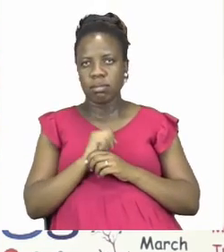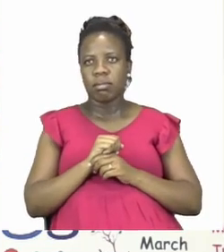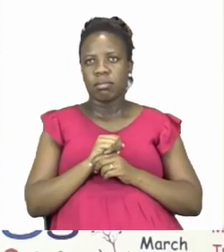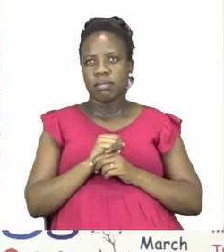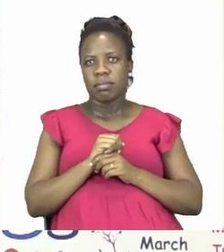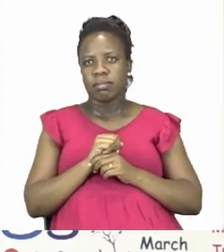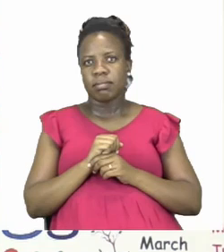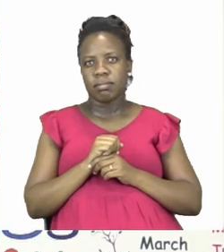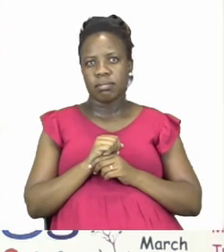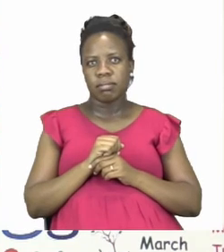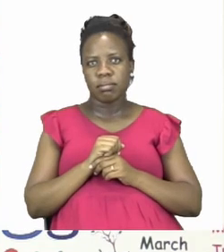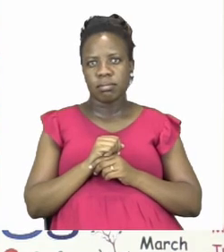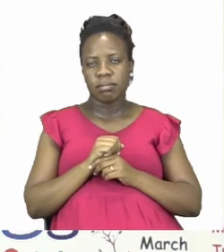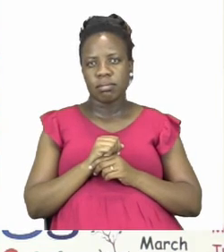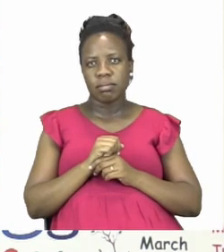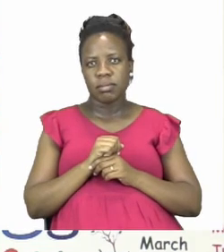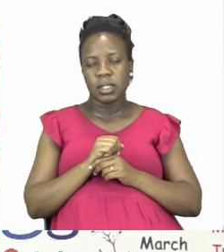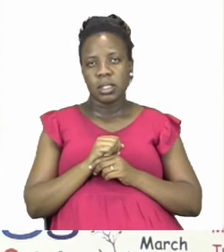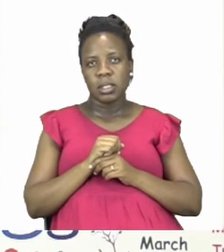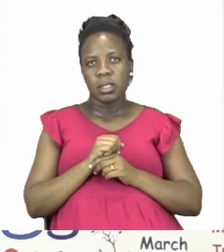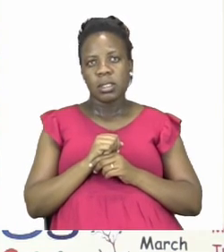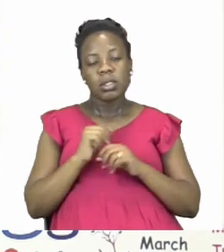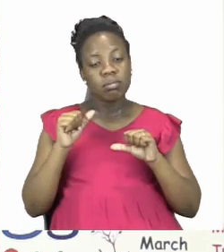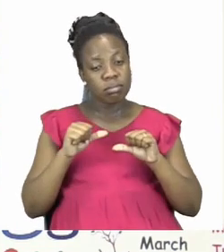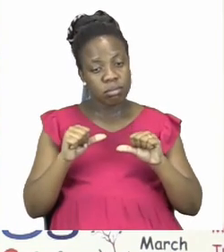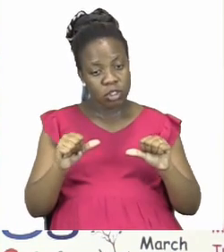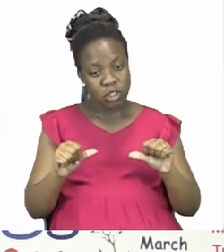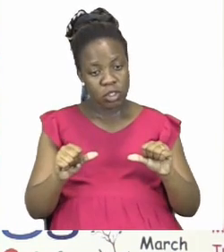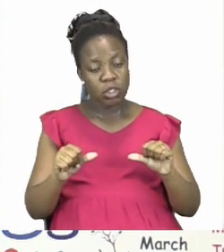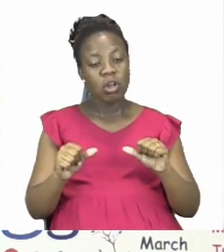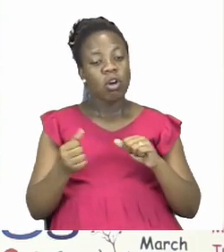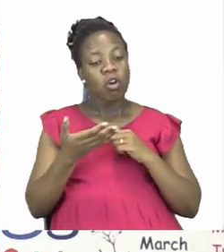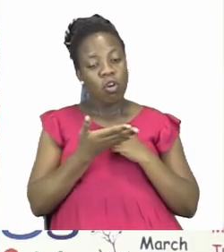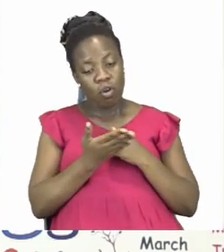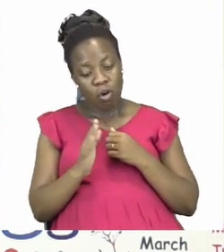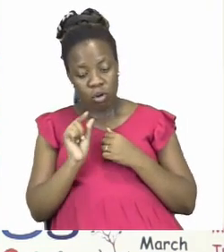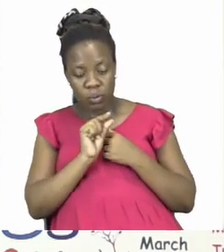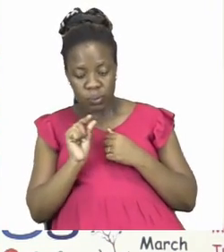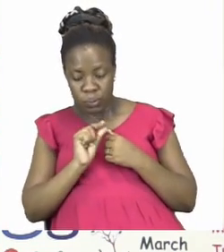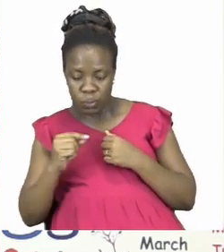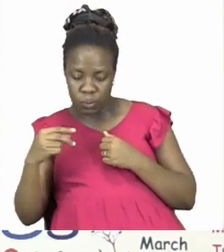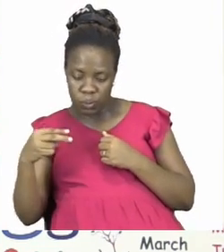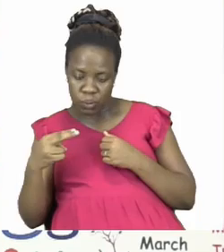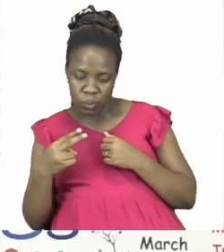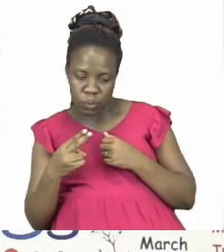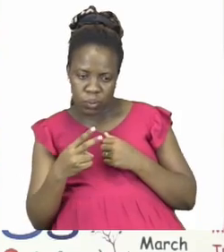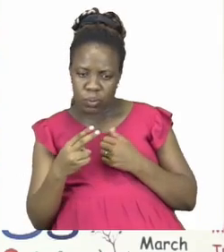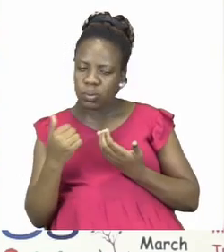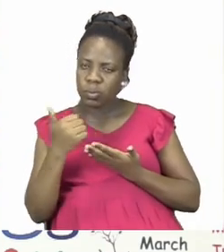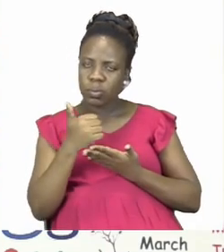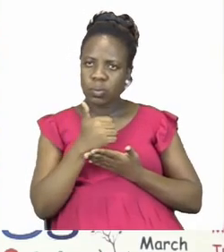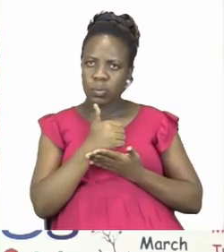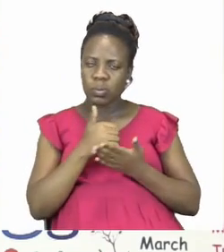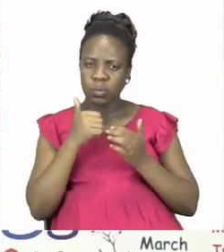prepositions. Now, boys and girls, I want you to go ahead and neatly cut out all the words there, and then you use your glue